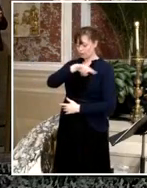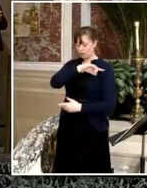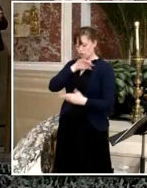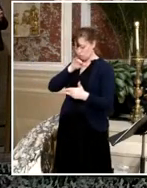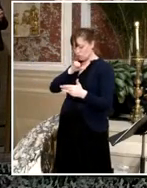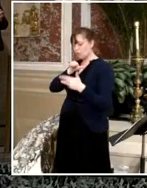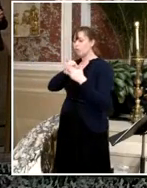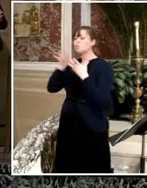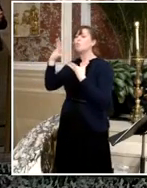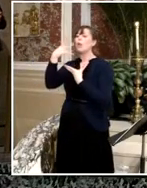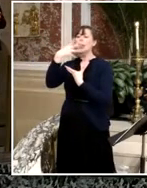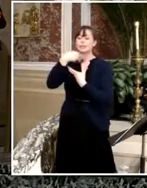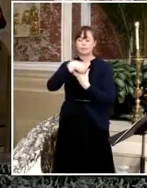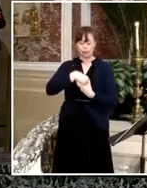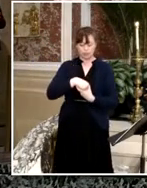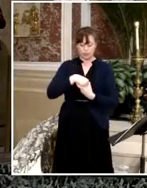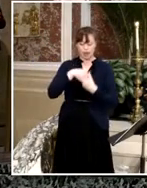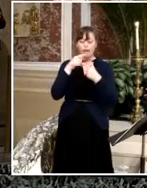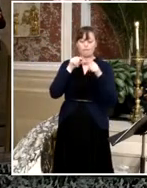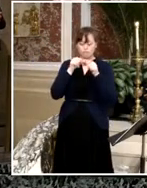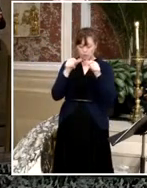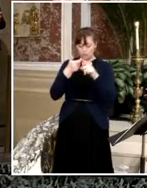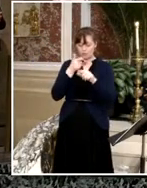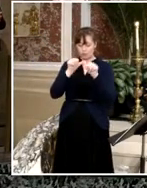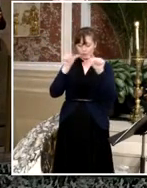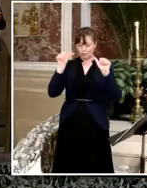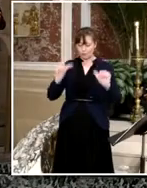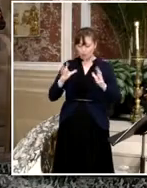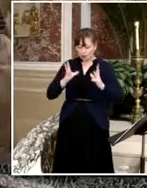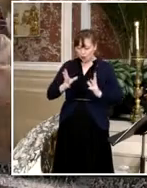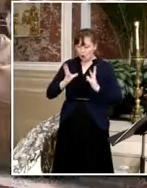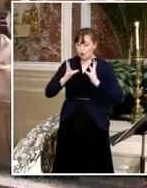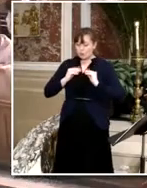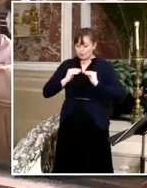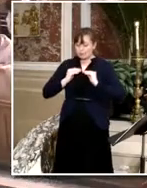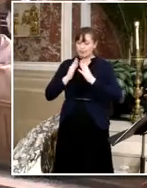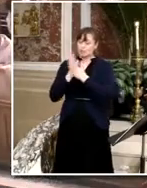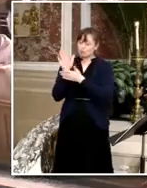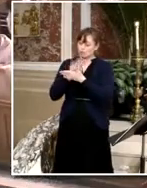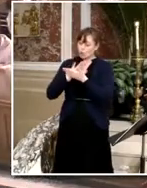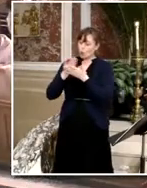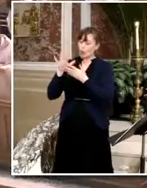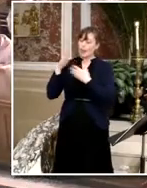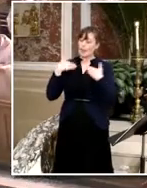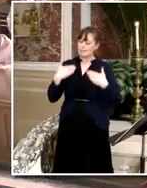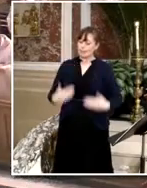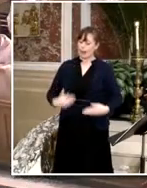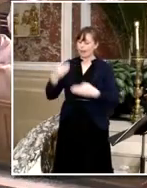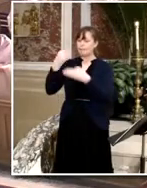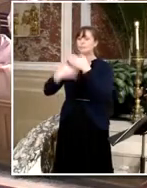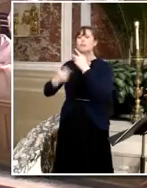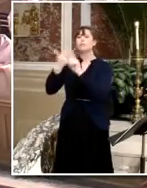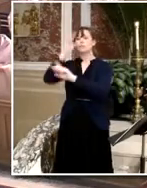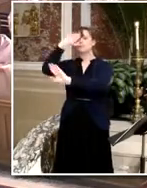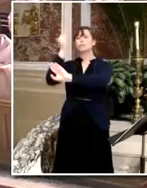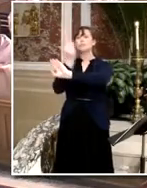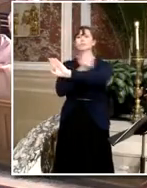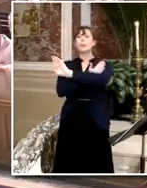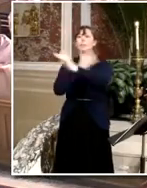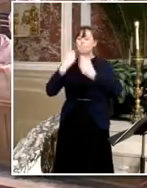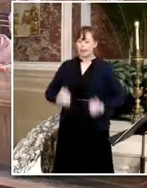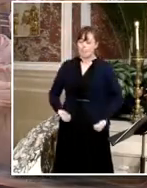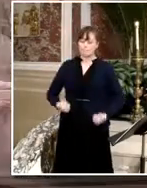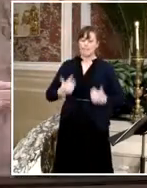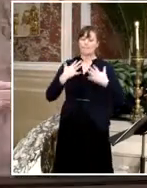this participation at the altar receive the most holy body and blood of your Son may be filled